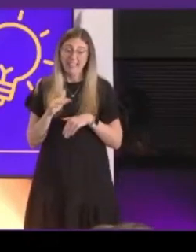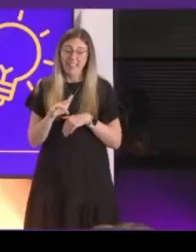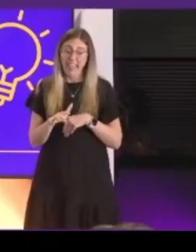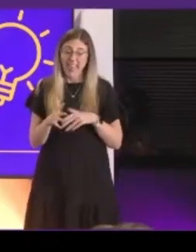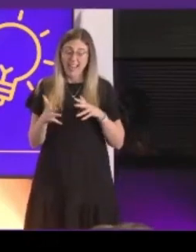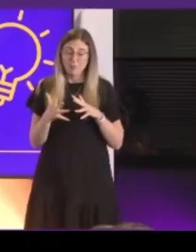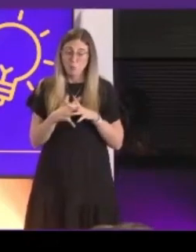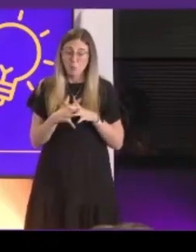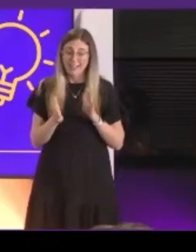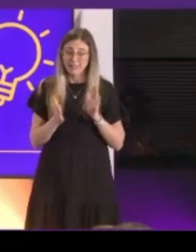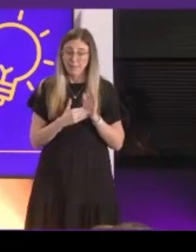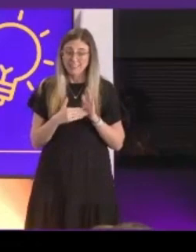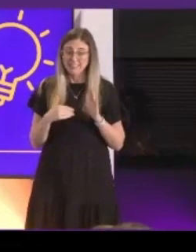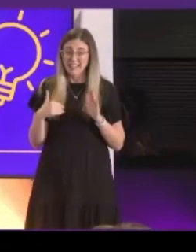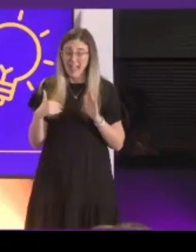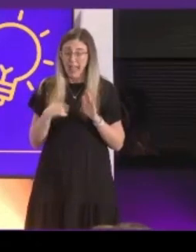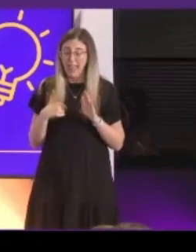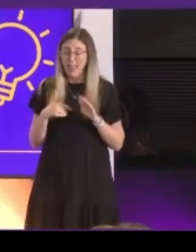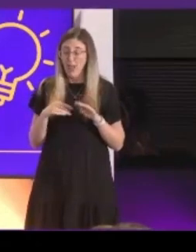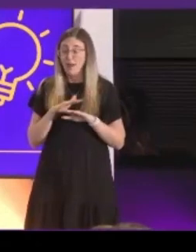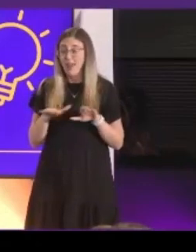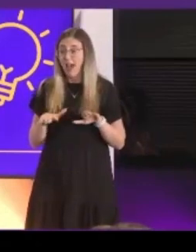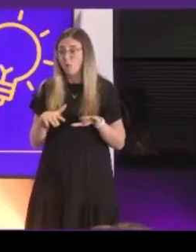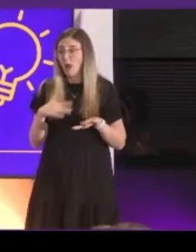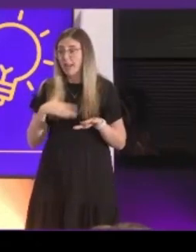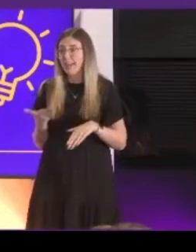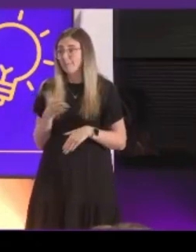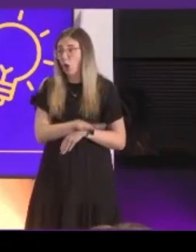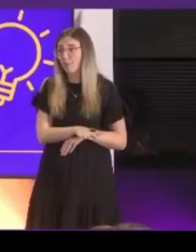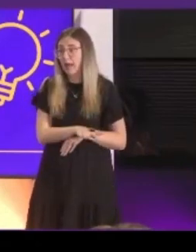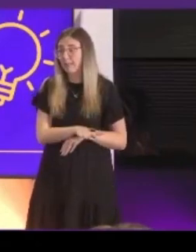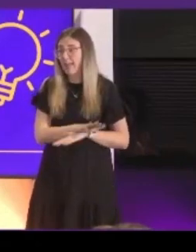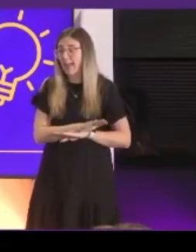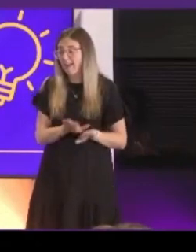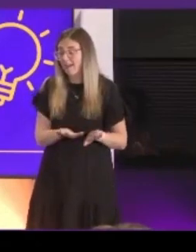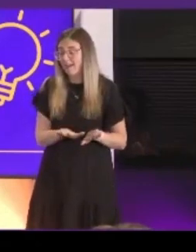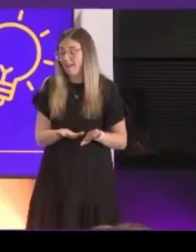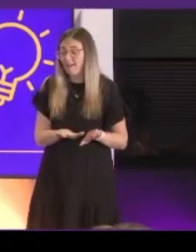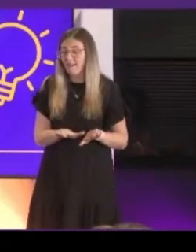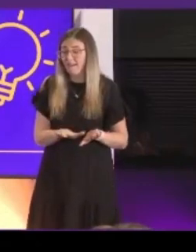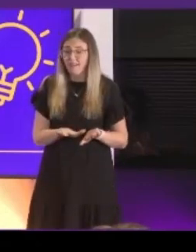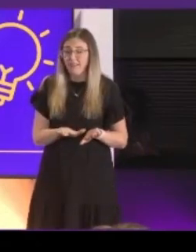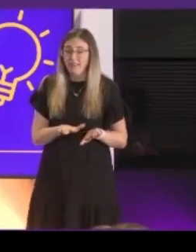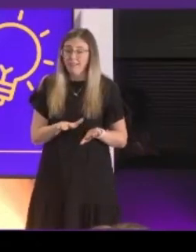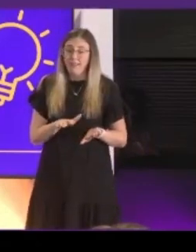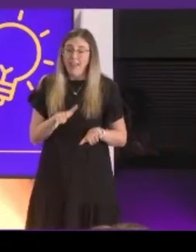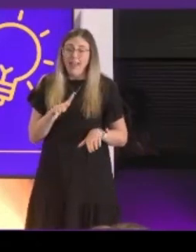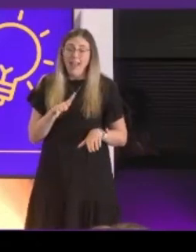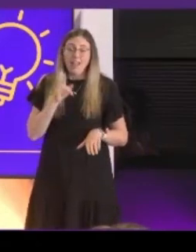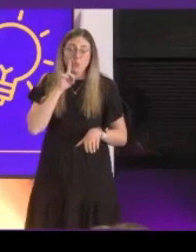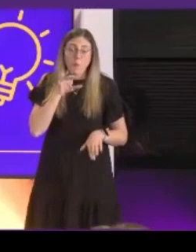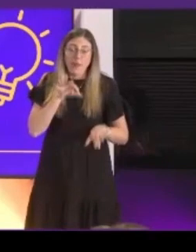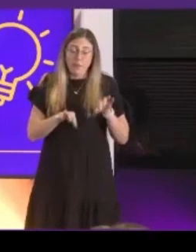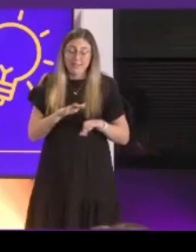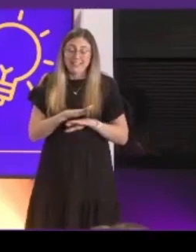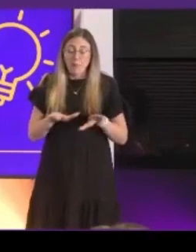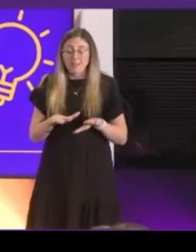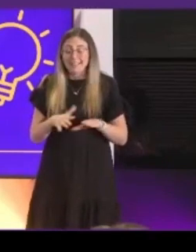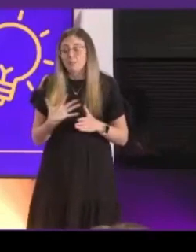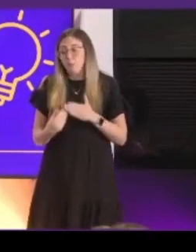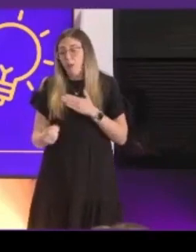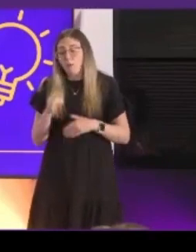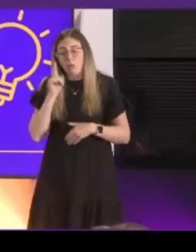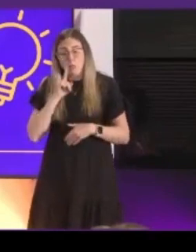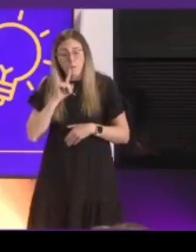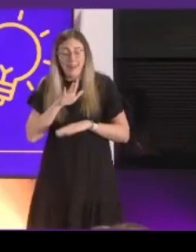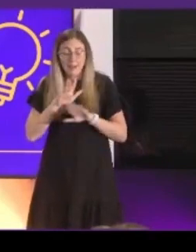you wouldn't dream of getting me back there for all the tea in China. You know, you can take the woman out of politics, you cannot take the politics out of the woman. Yeah. It's